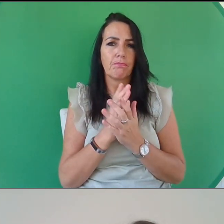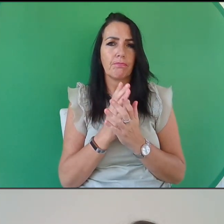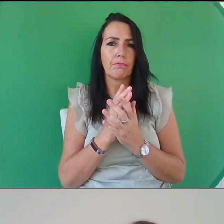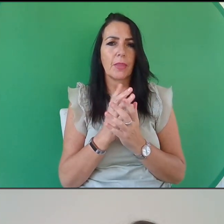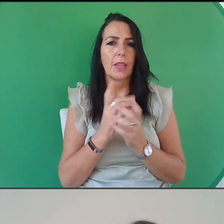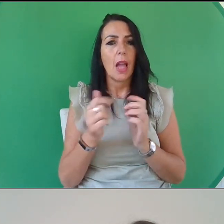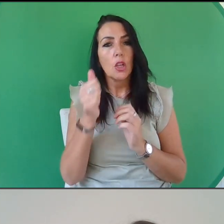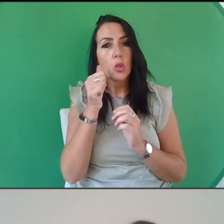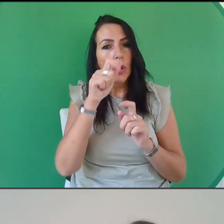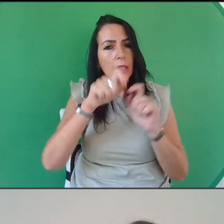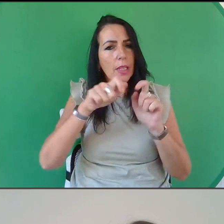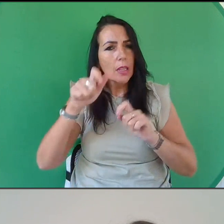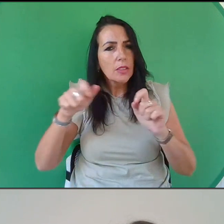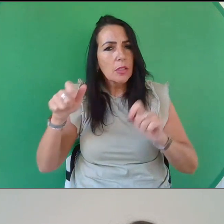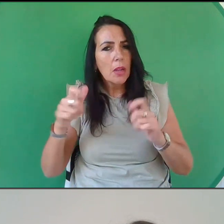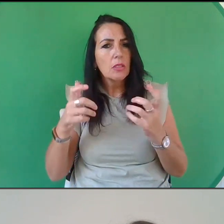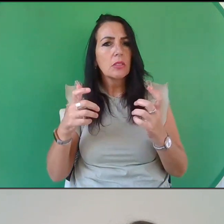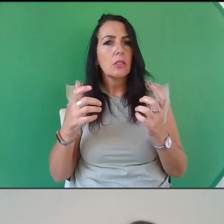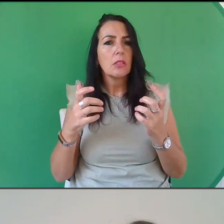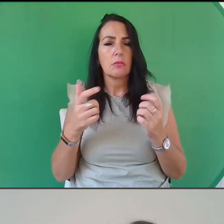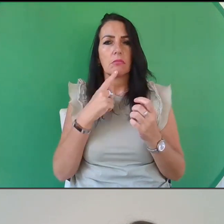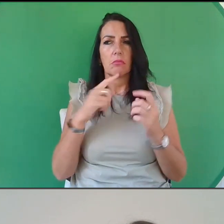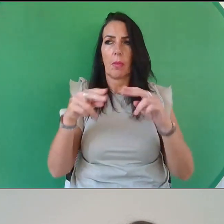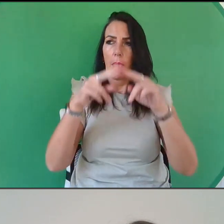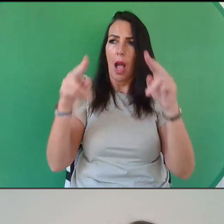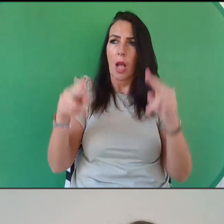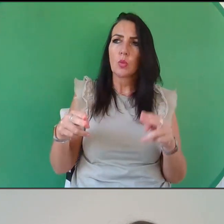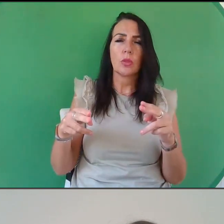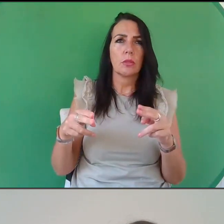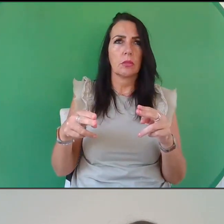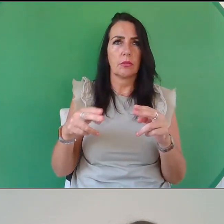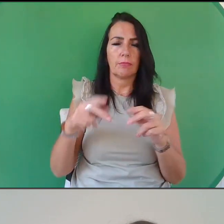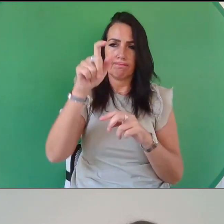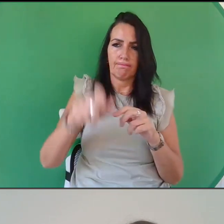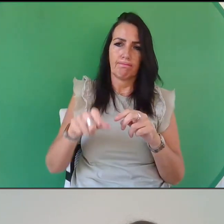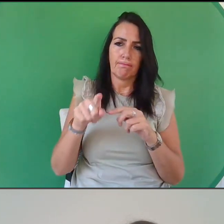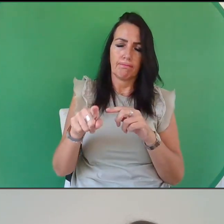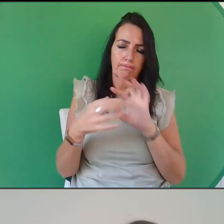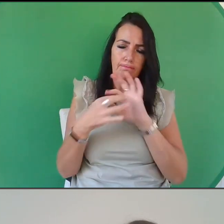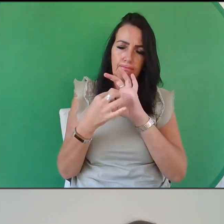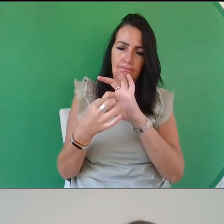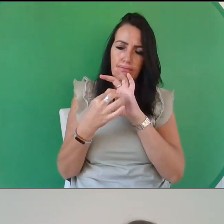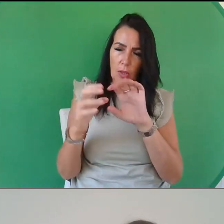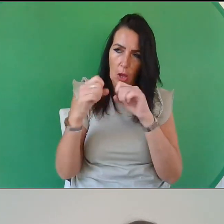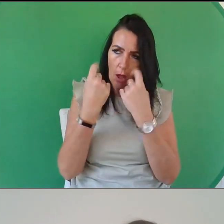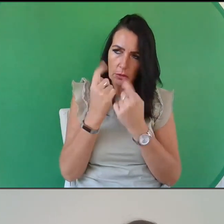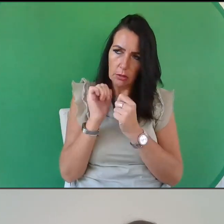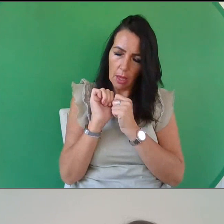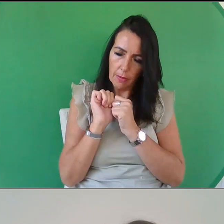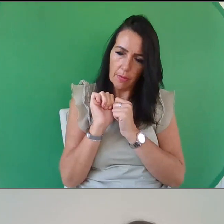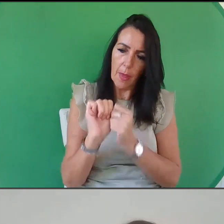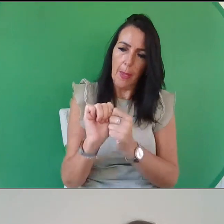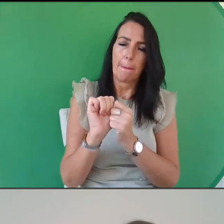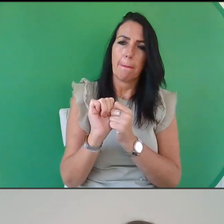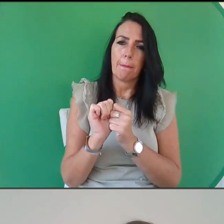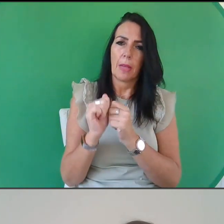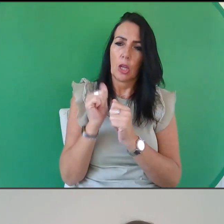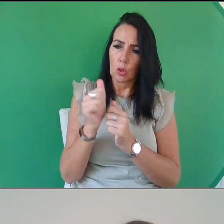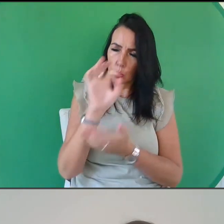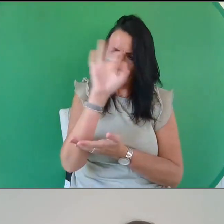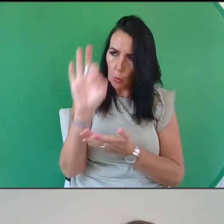your customers or your householders or whoever it is you're engaging with, really kind of understanding them through good